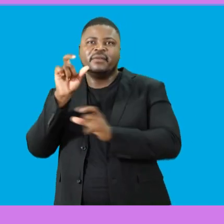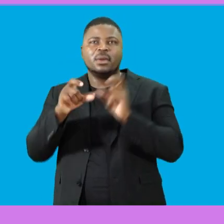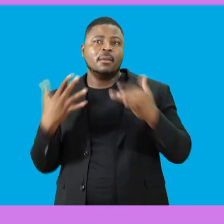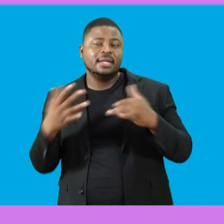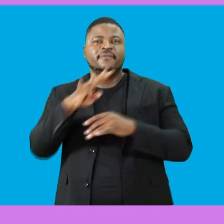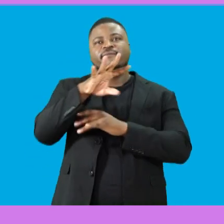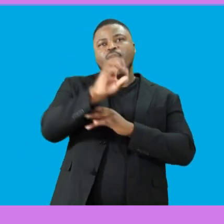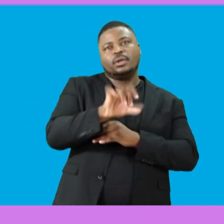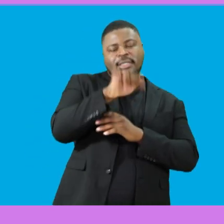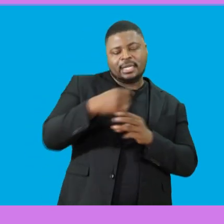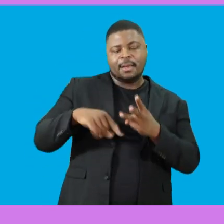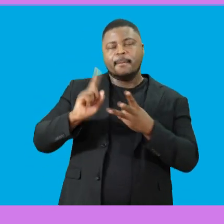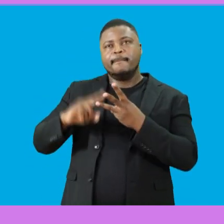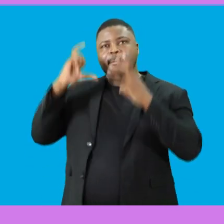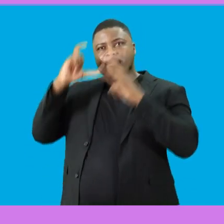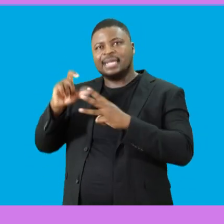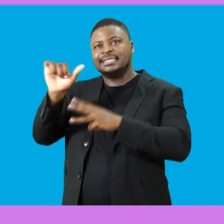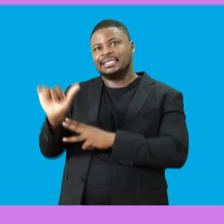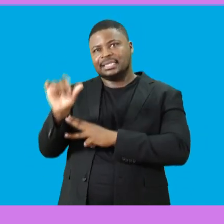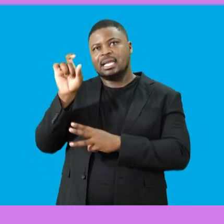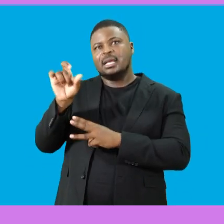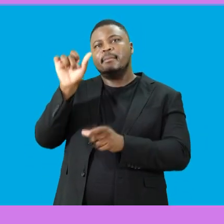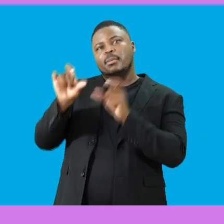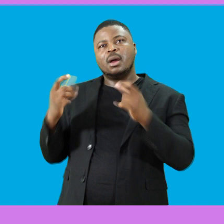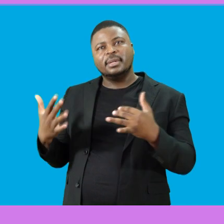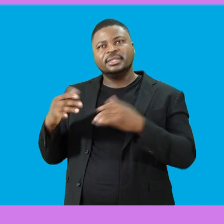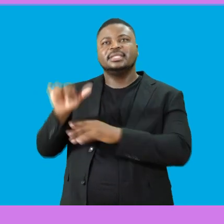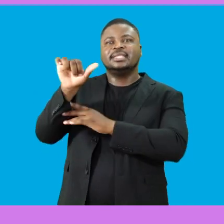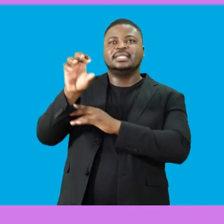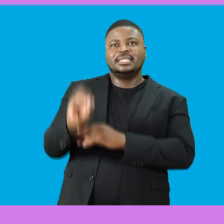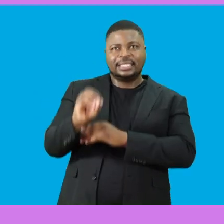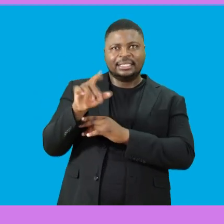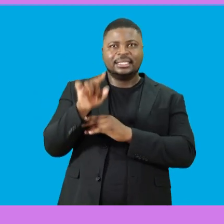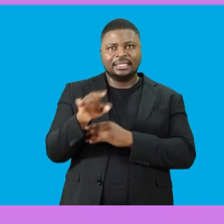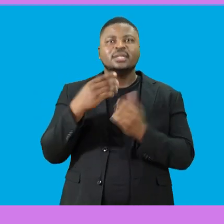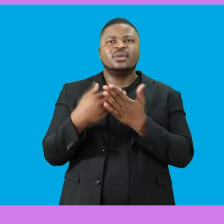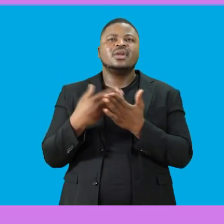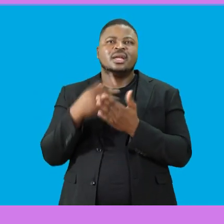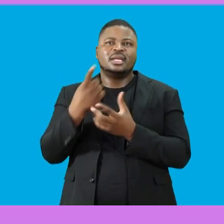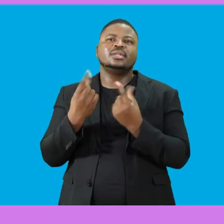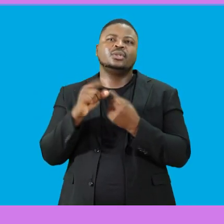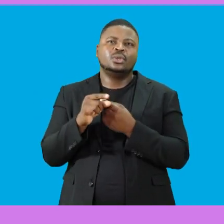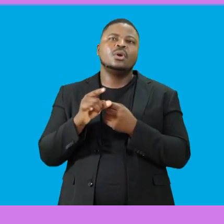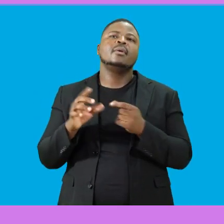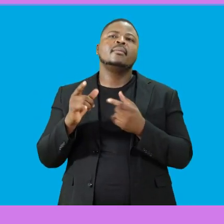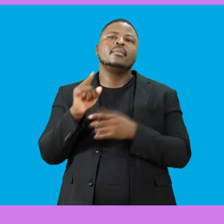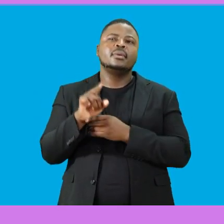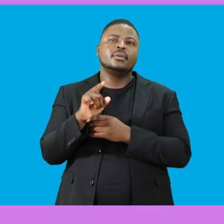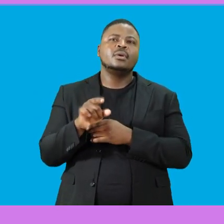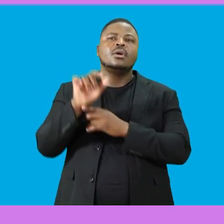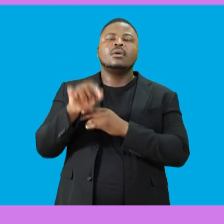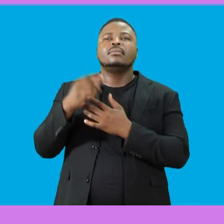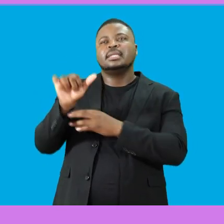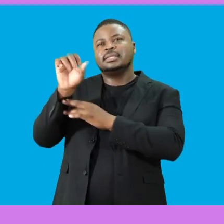we had 40 people. And then in bus number 6, we had 60 people. So this you can do it manually without punching on your